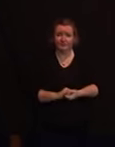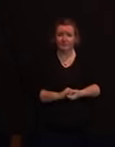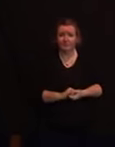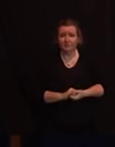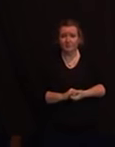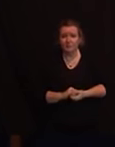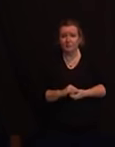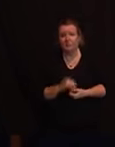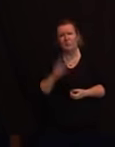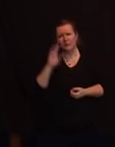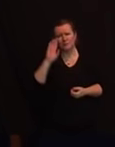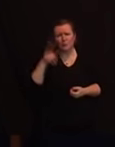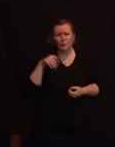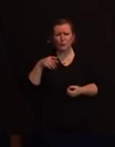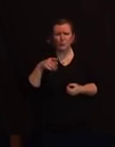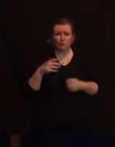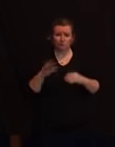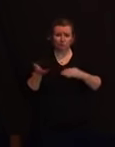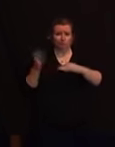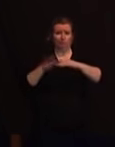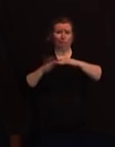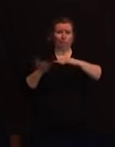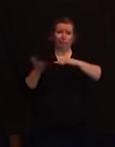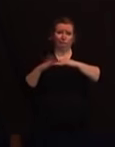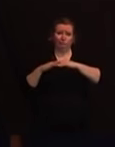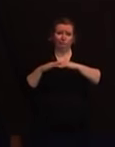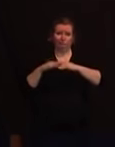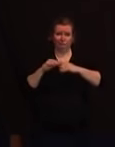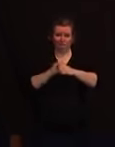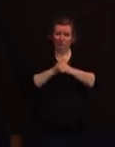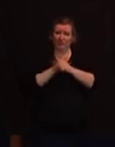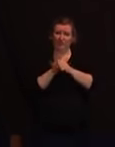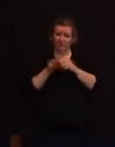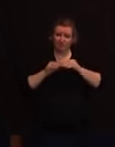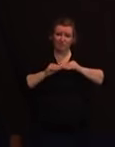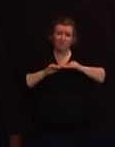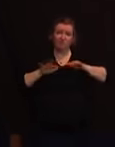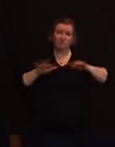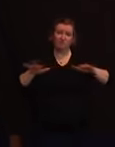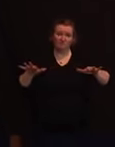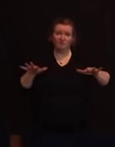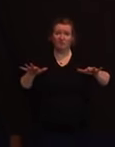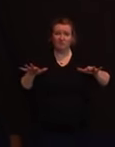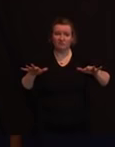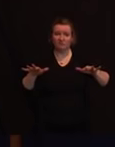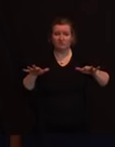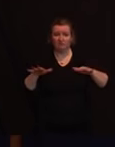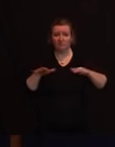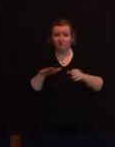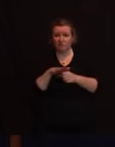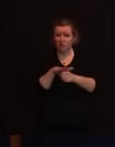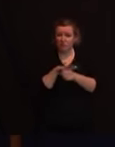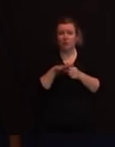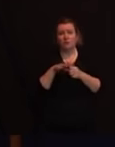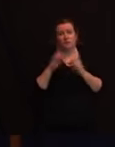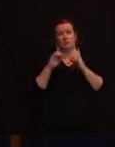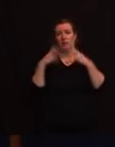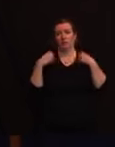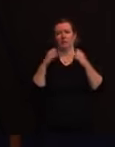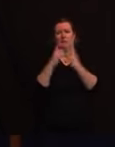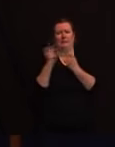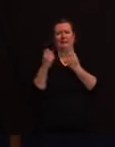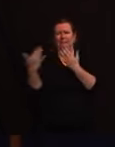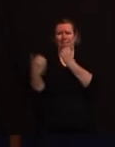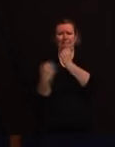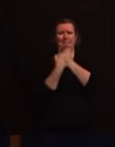the increasing cases and spread of the virus in the state, they need additional support. Understanding the importance of